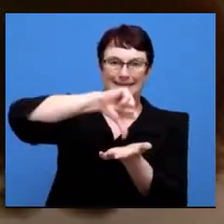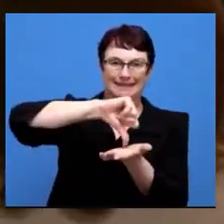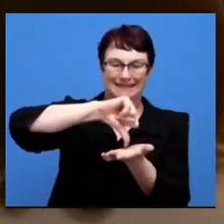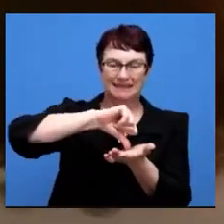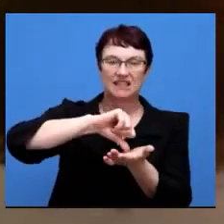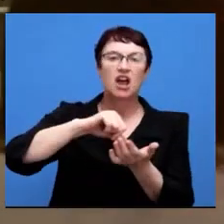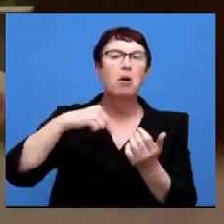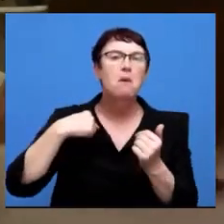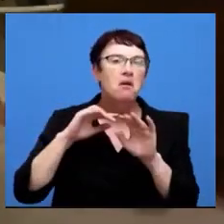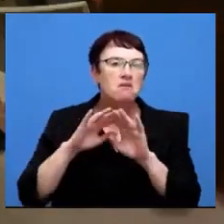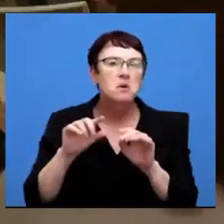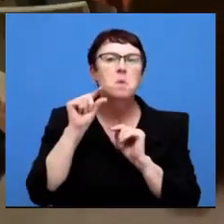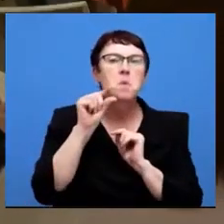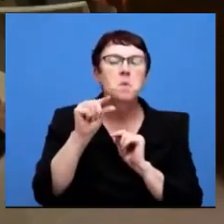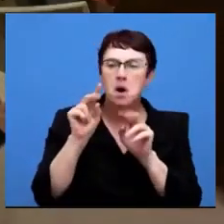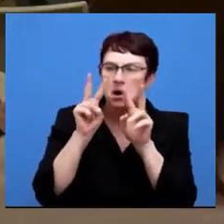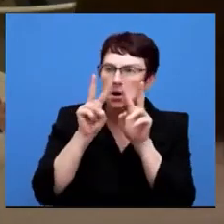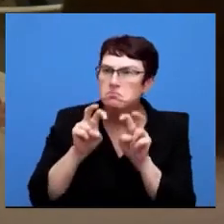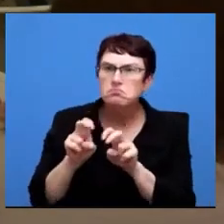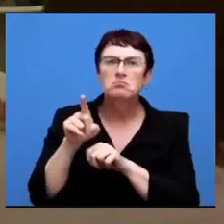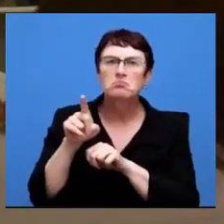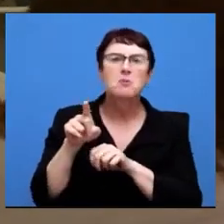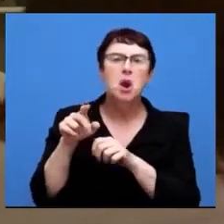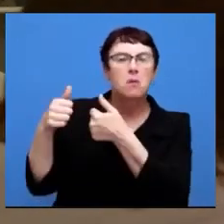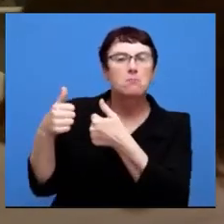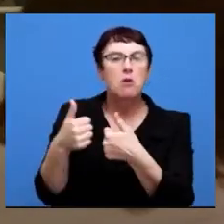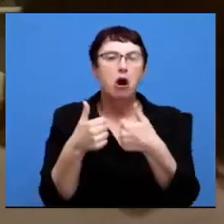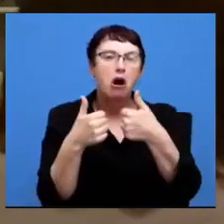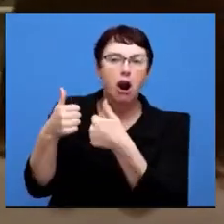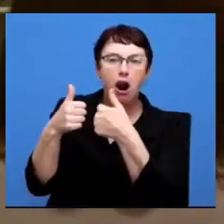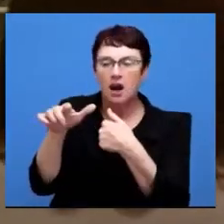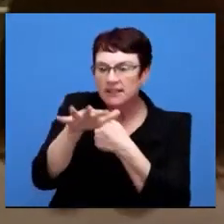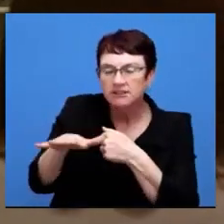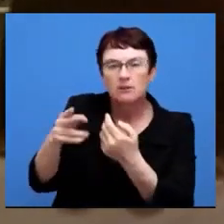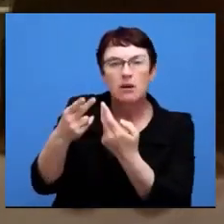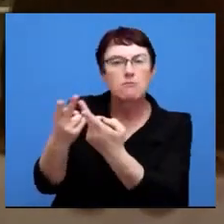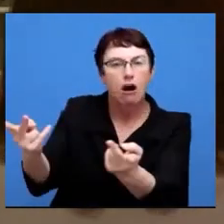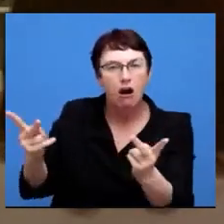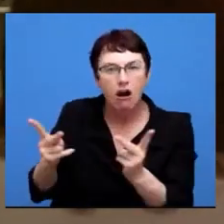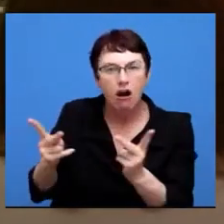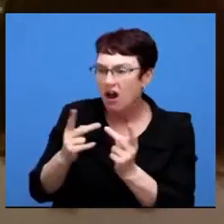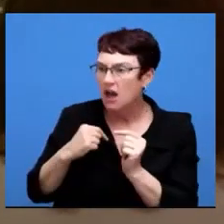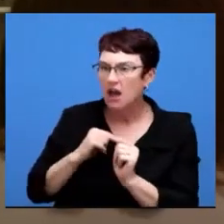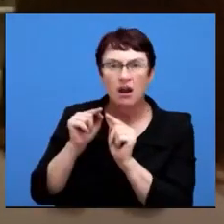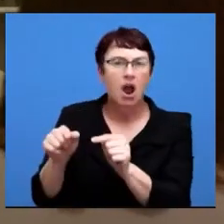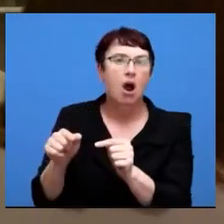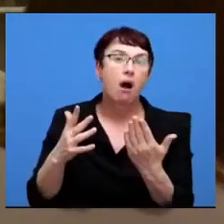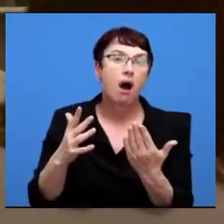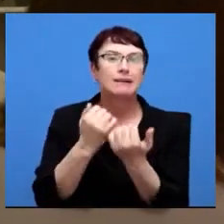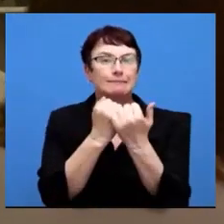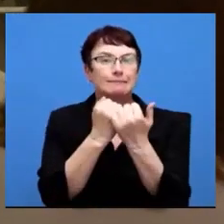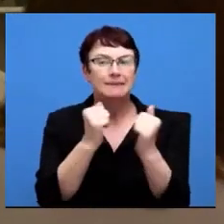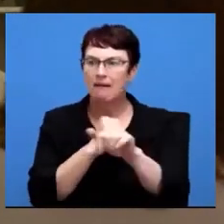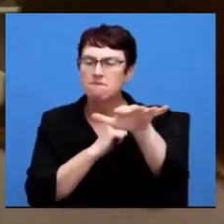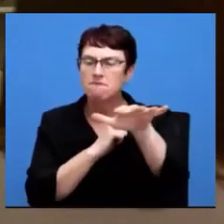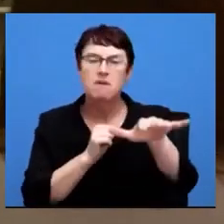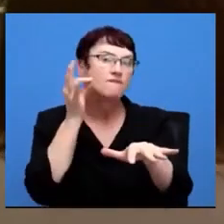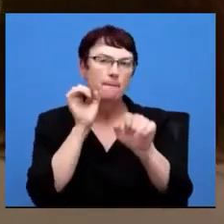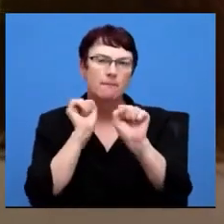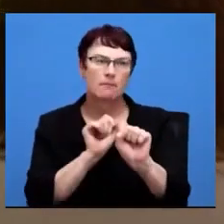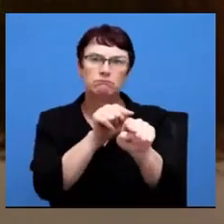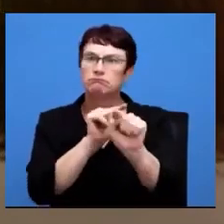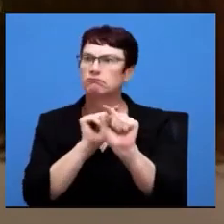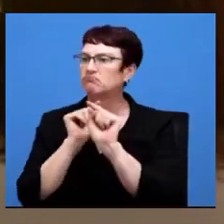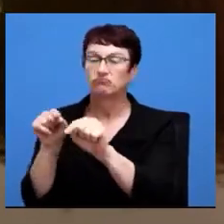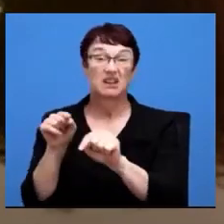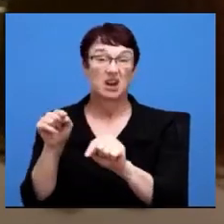women. So your project is really very interesting. My question is, as you said, you are